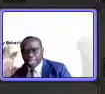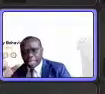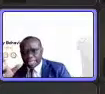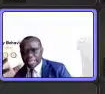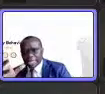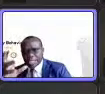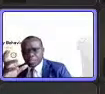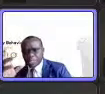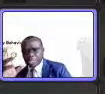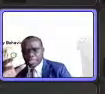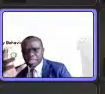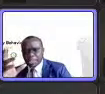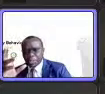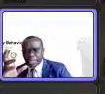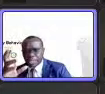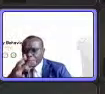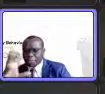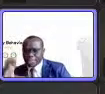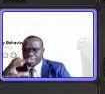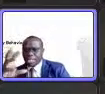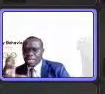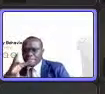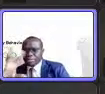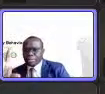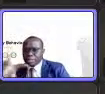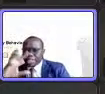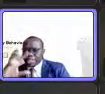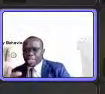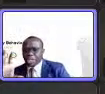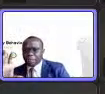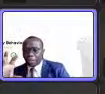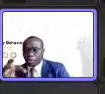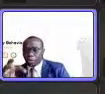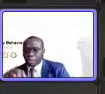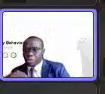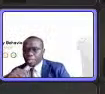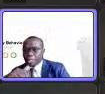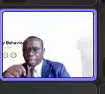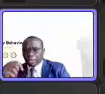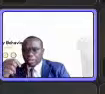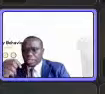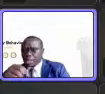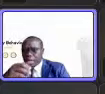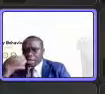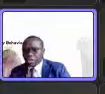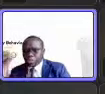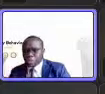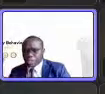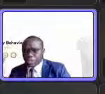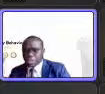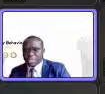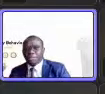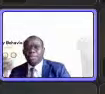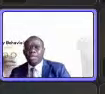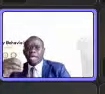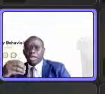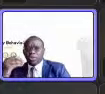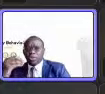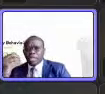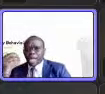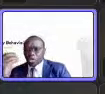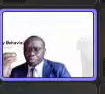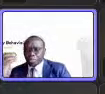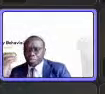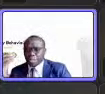really discuss within this particular session. But I've just mentioned a few of them, which includes a lot of protectionism, a